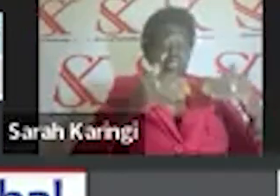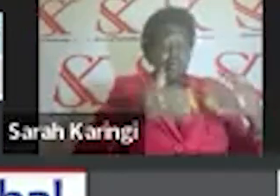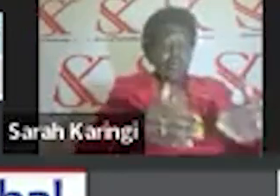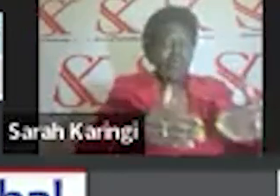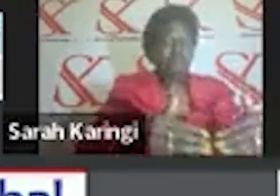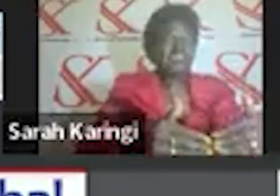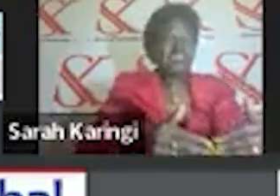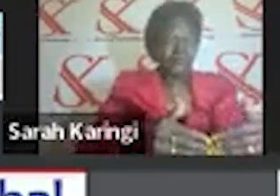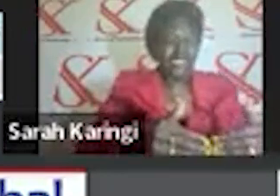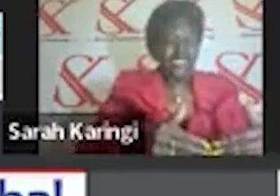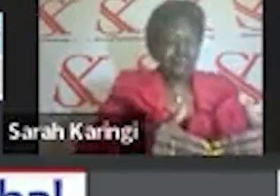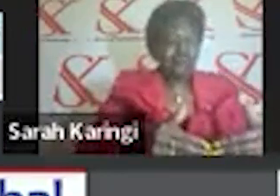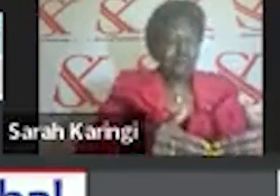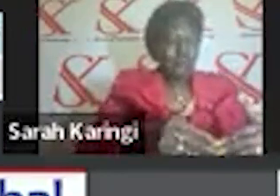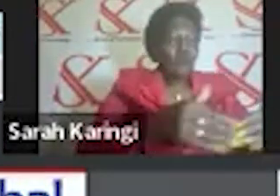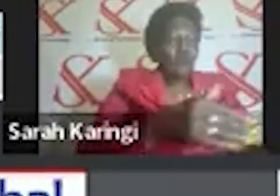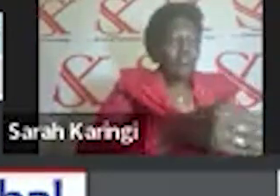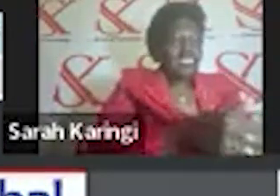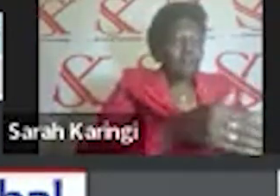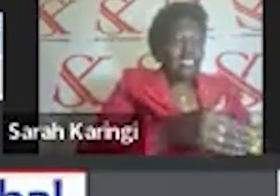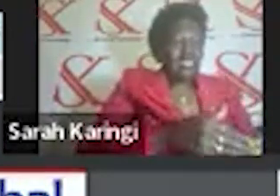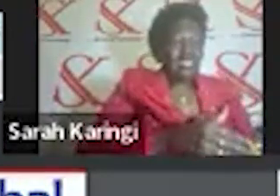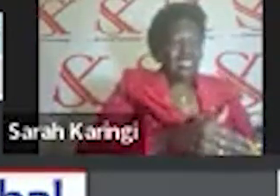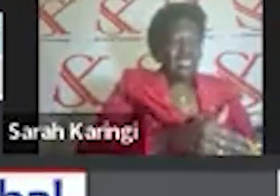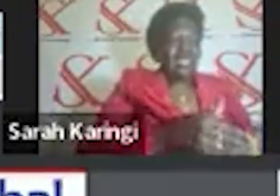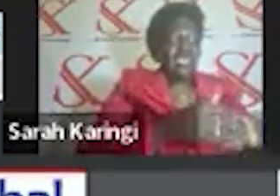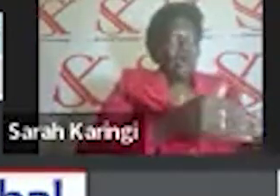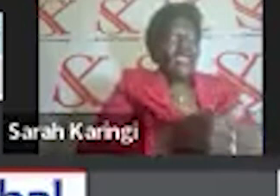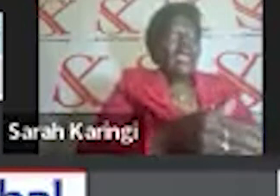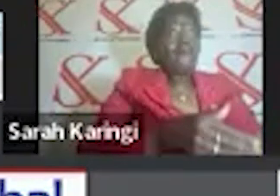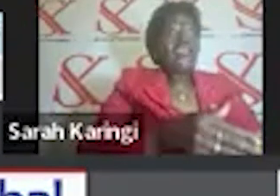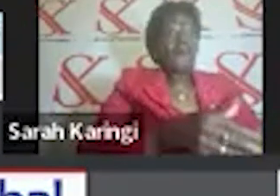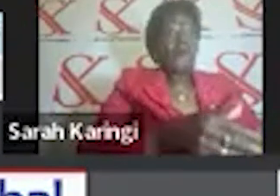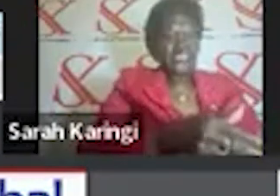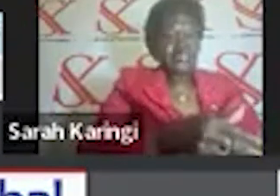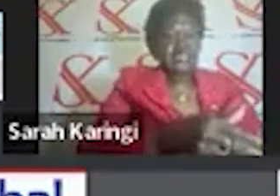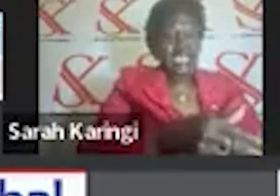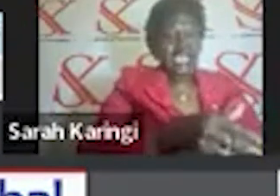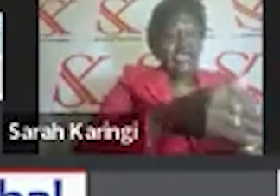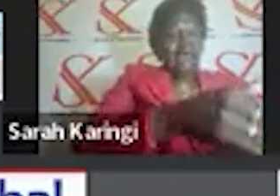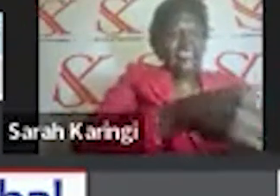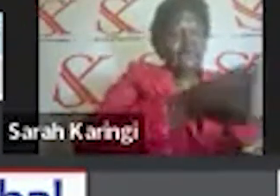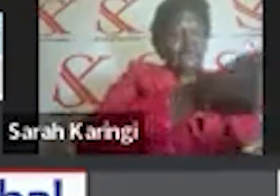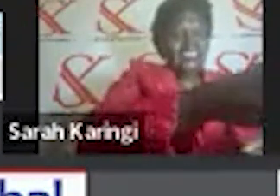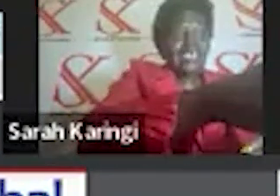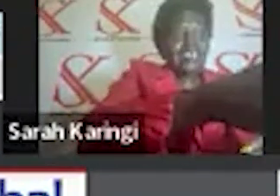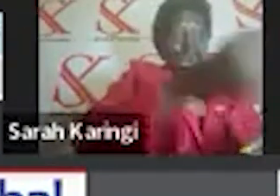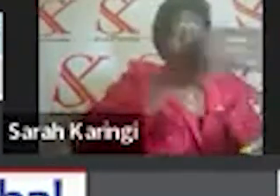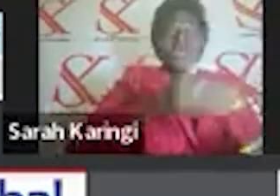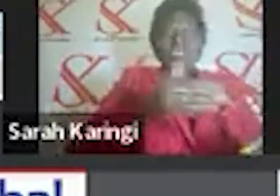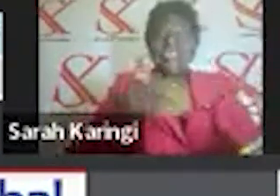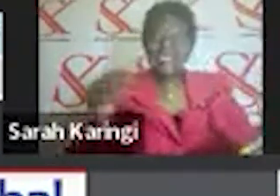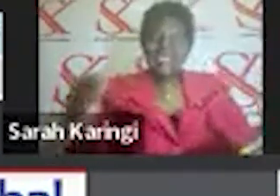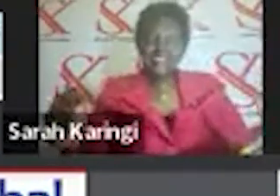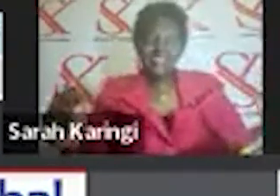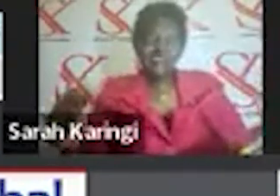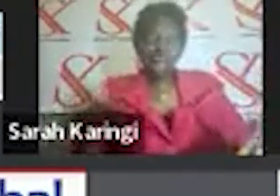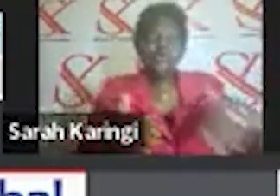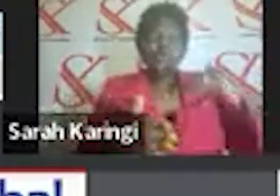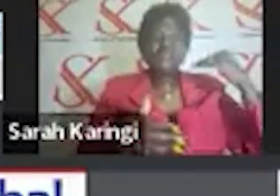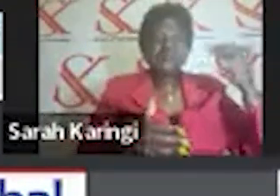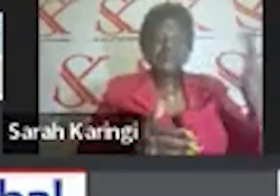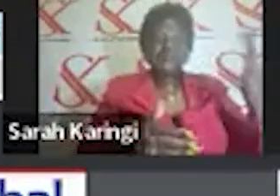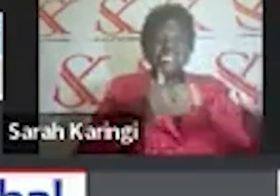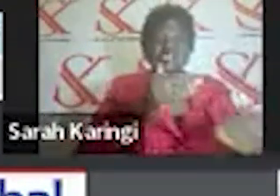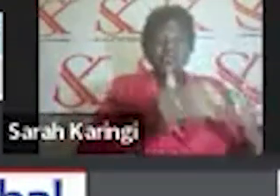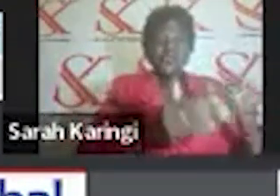my business today? Or if it is my career, where am I going? How am I going there? Who can I ask? So